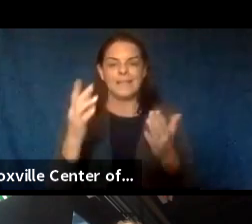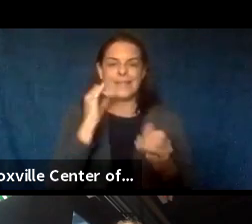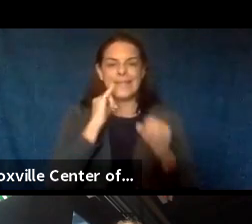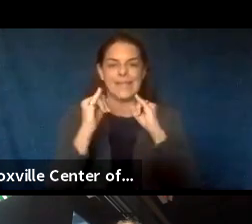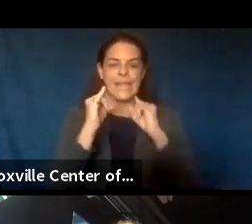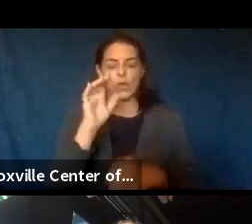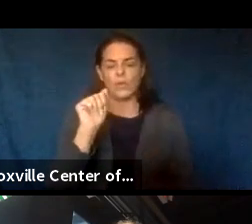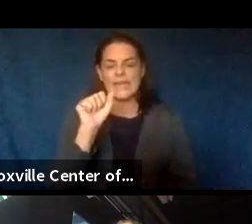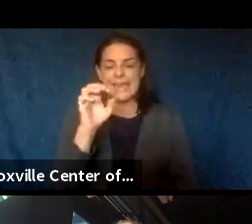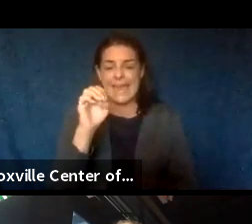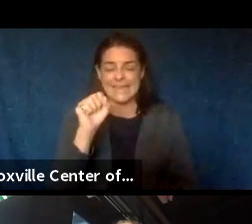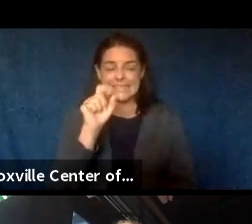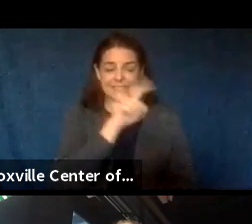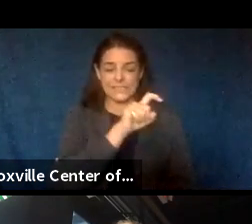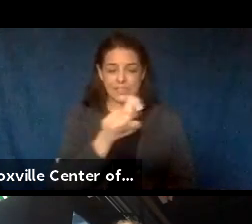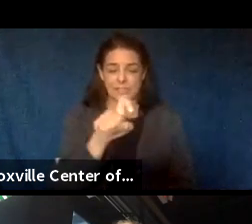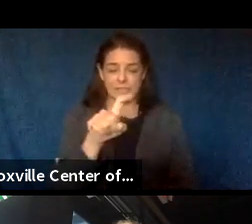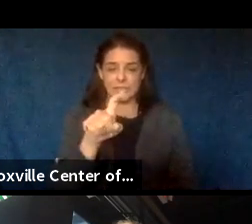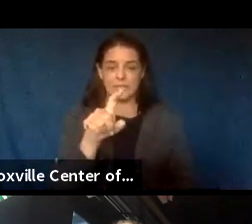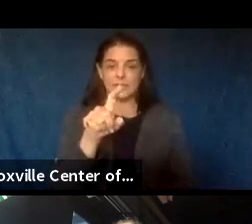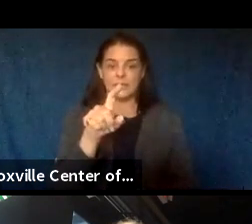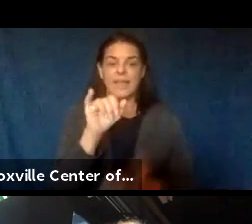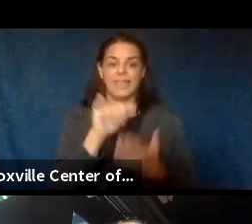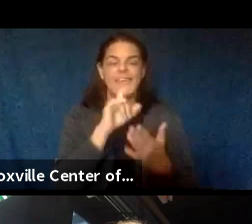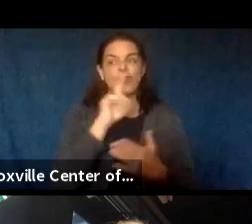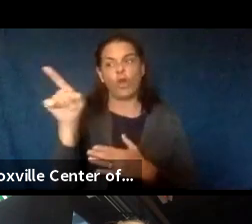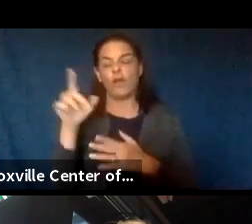about the UT associated cases,